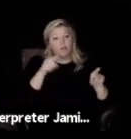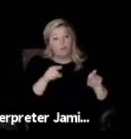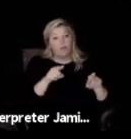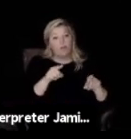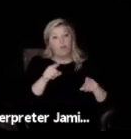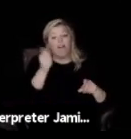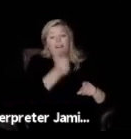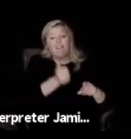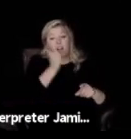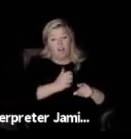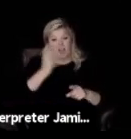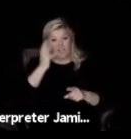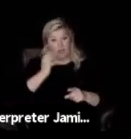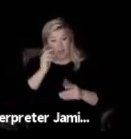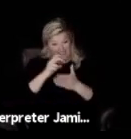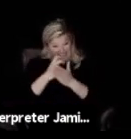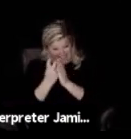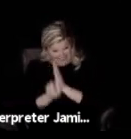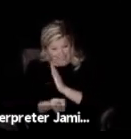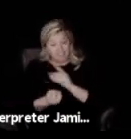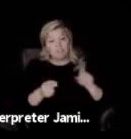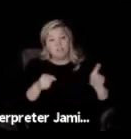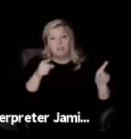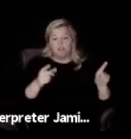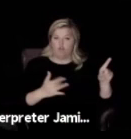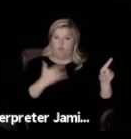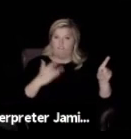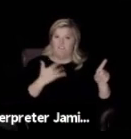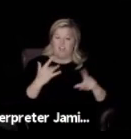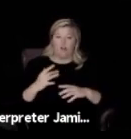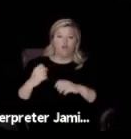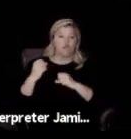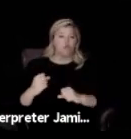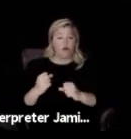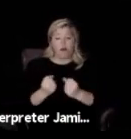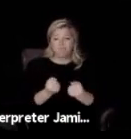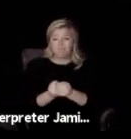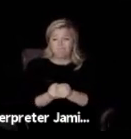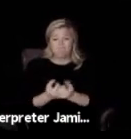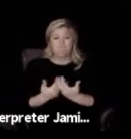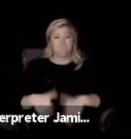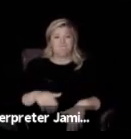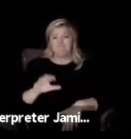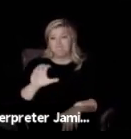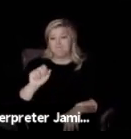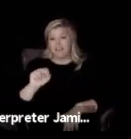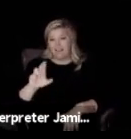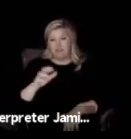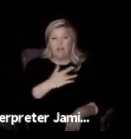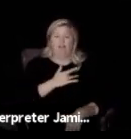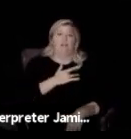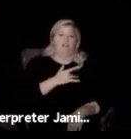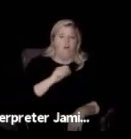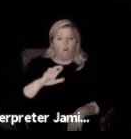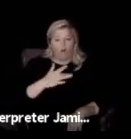almost like, you feeling as strongly about cancer or heart disease or something